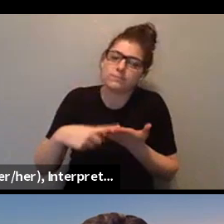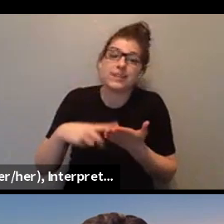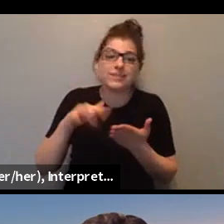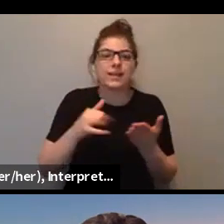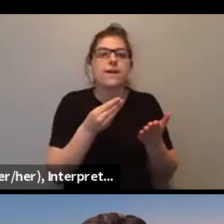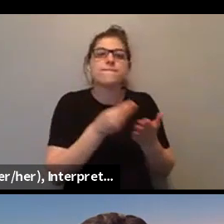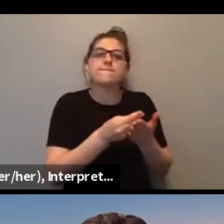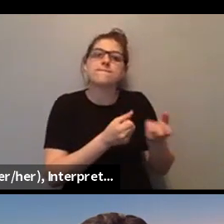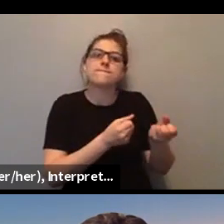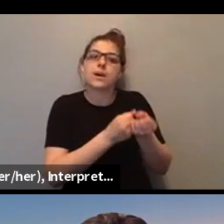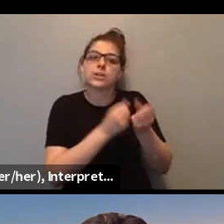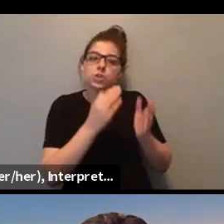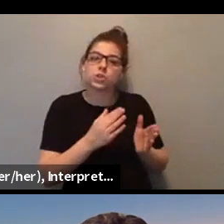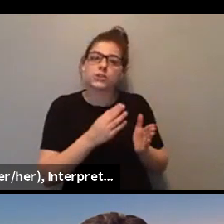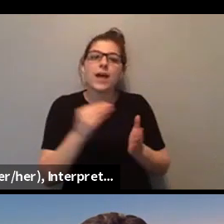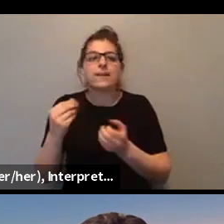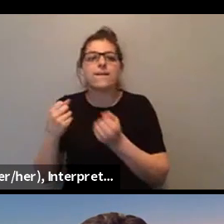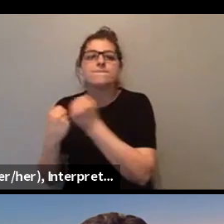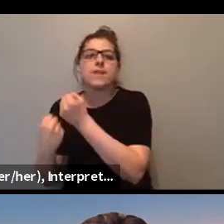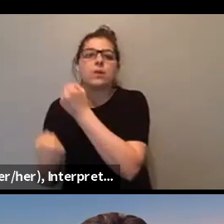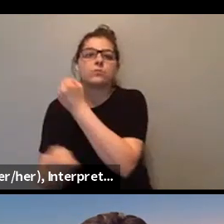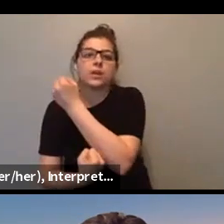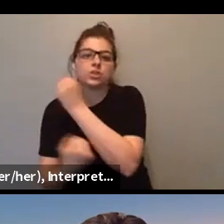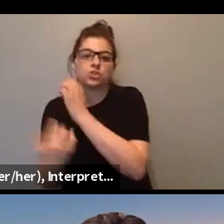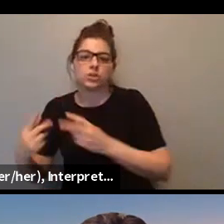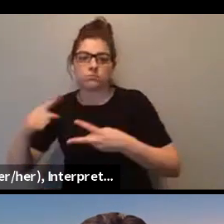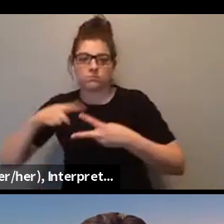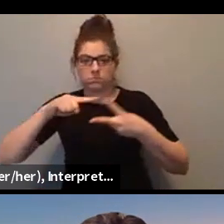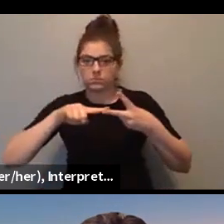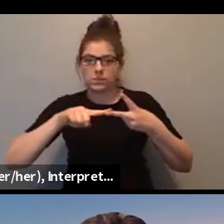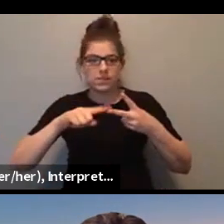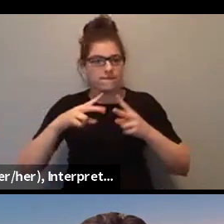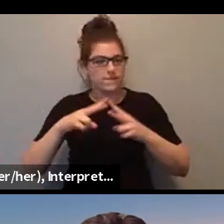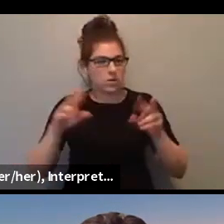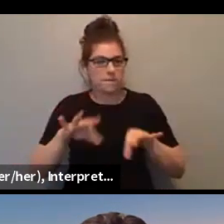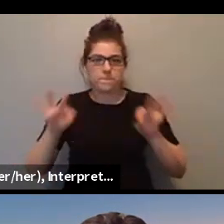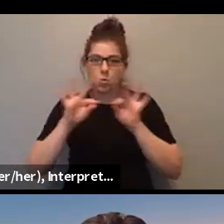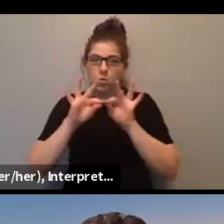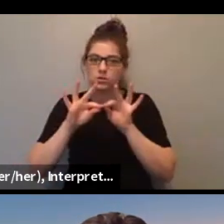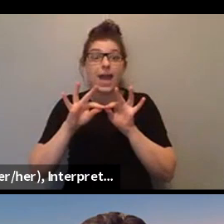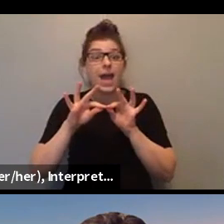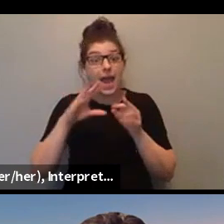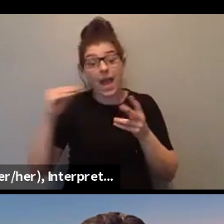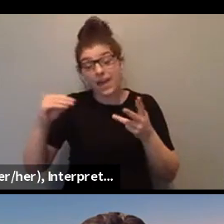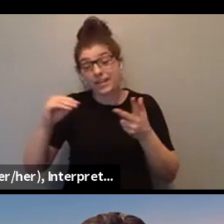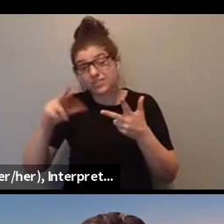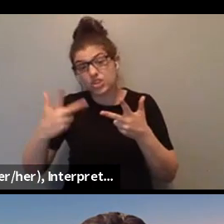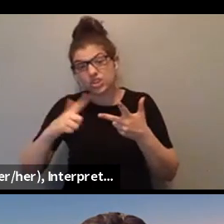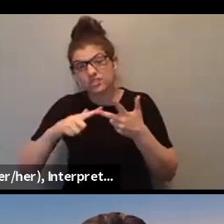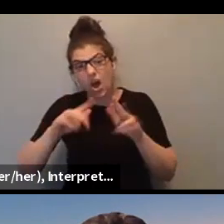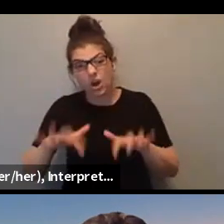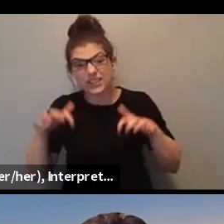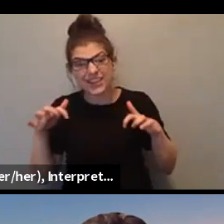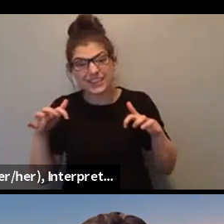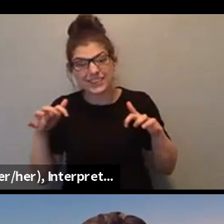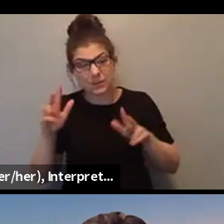this ecosystem, and the audience that is a critical part of the ecosystem as well.